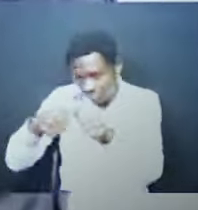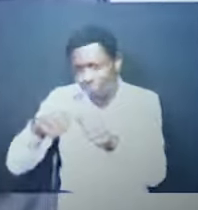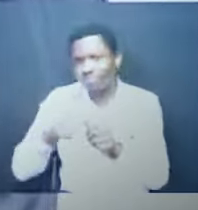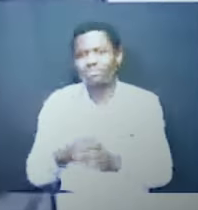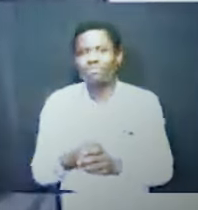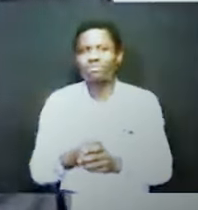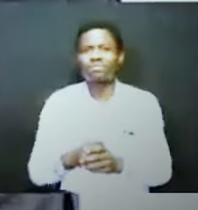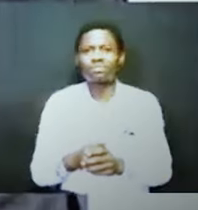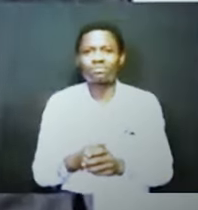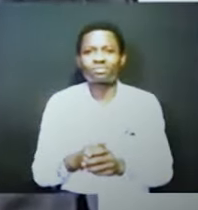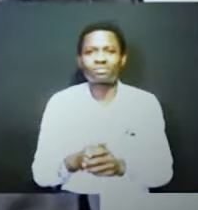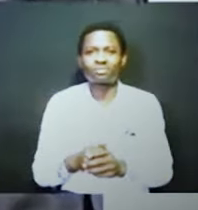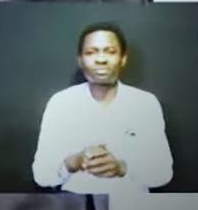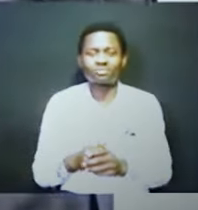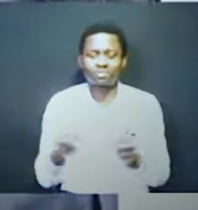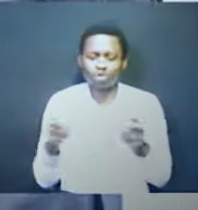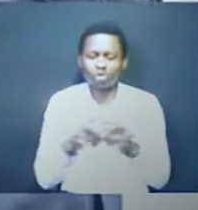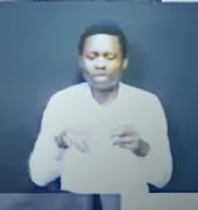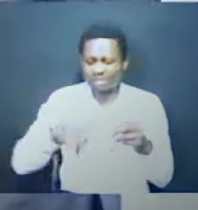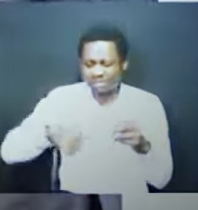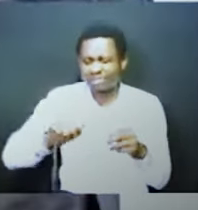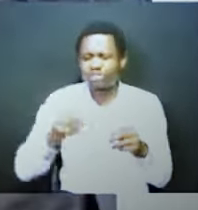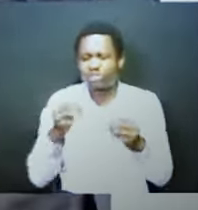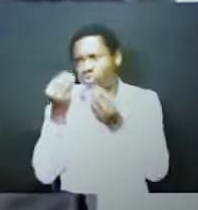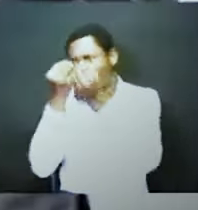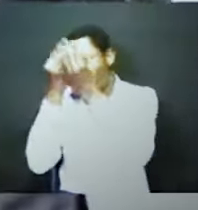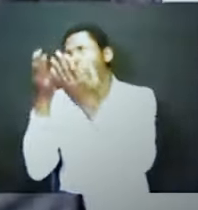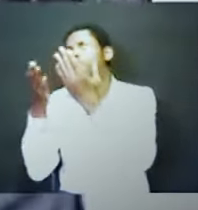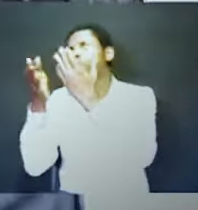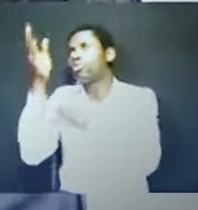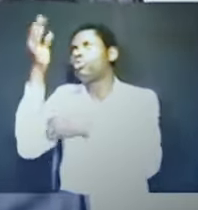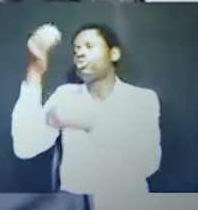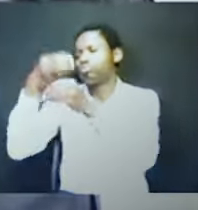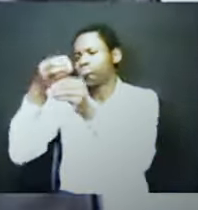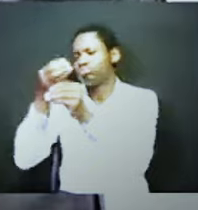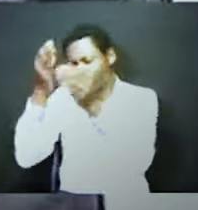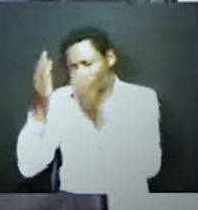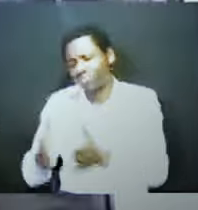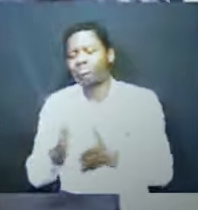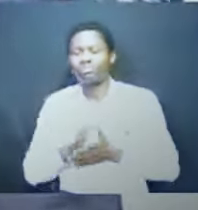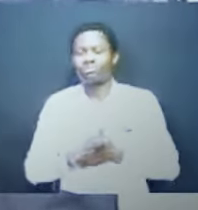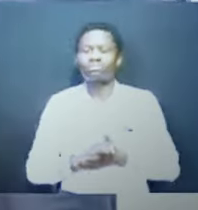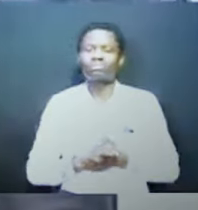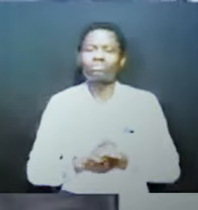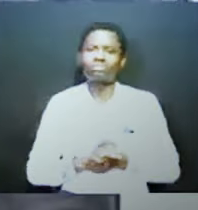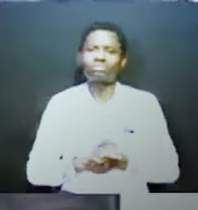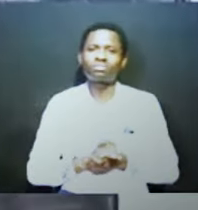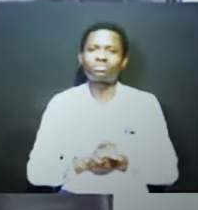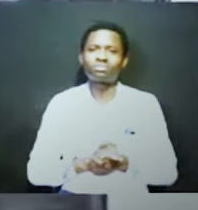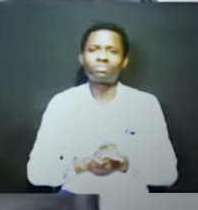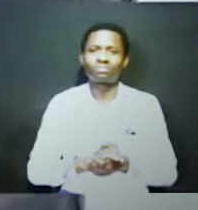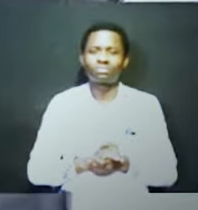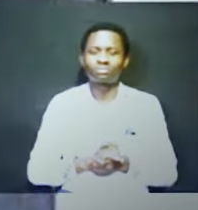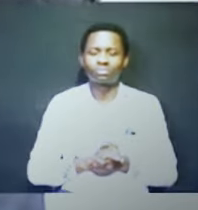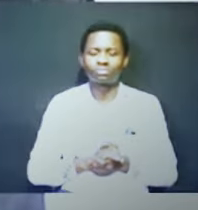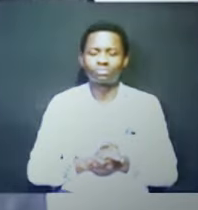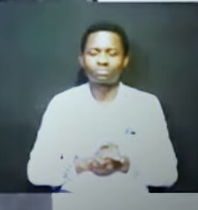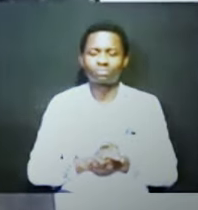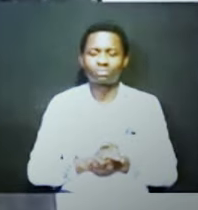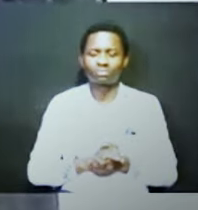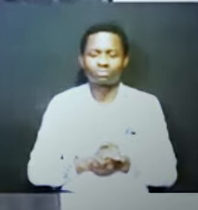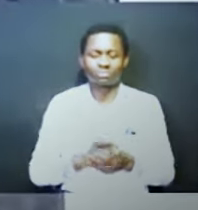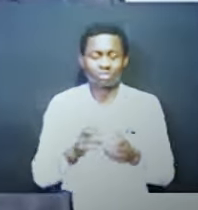from there let us still obey our maker. Na enumu nyina no mo moye nkoso yesutie e maye mbofo no. He lived